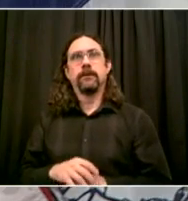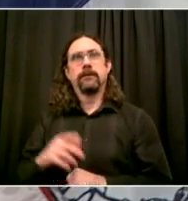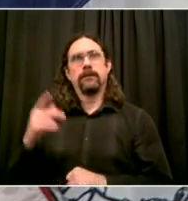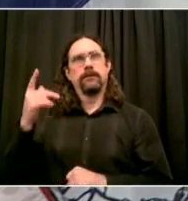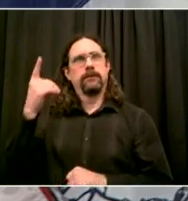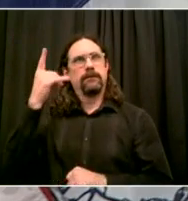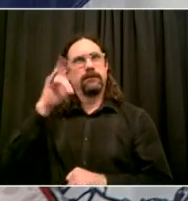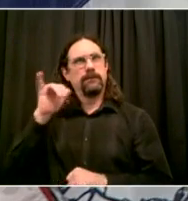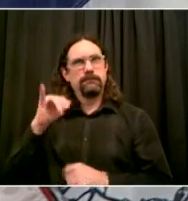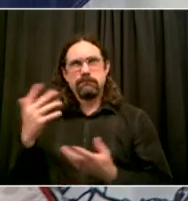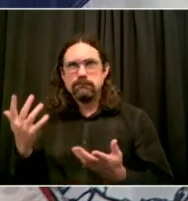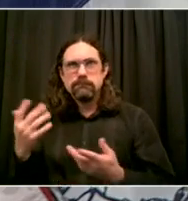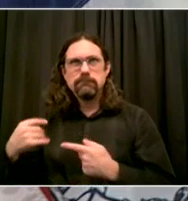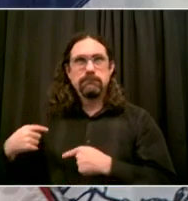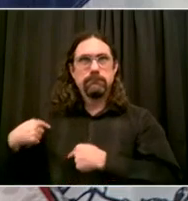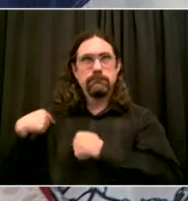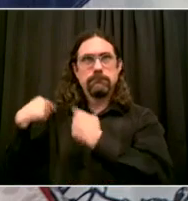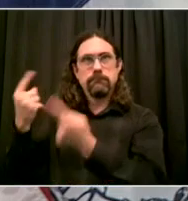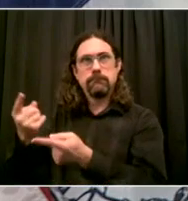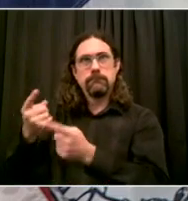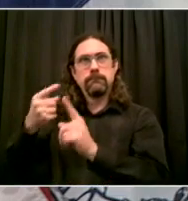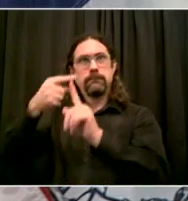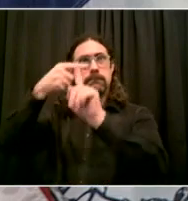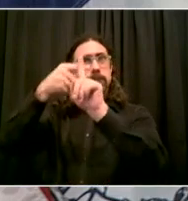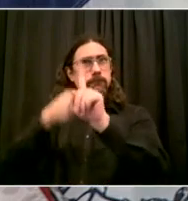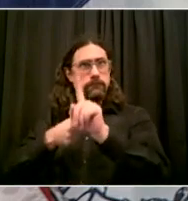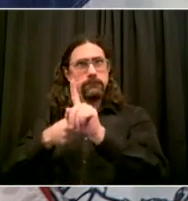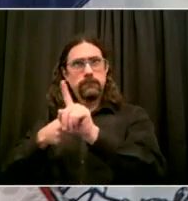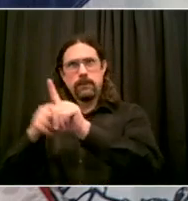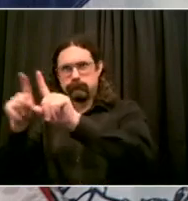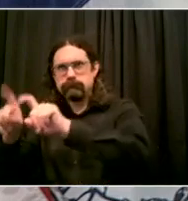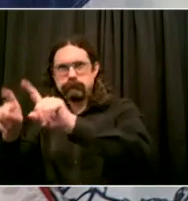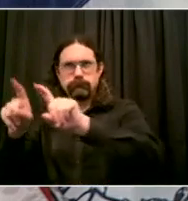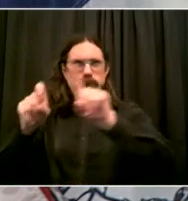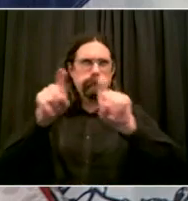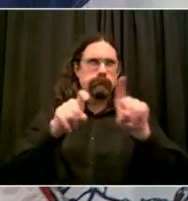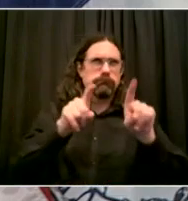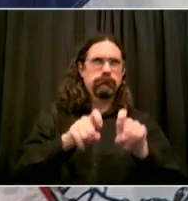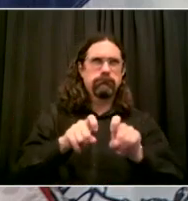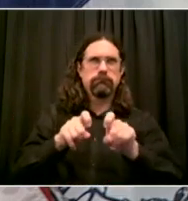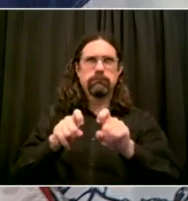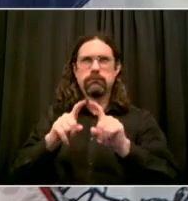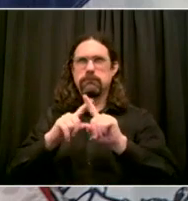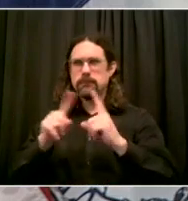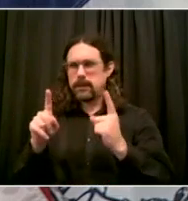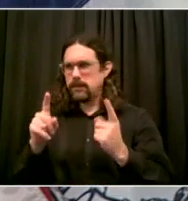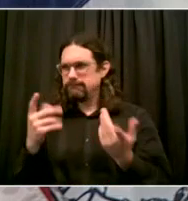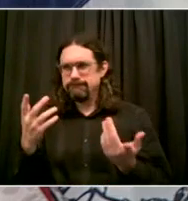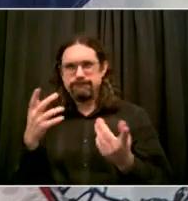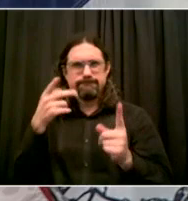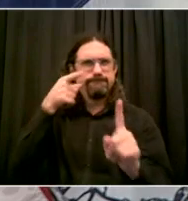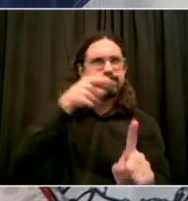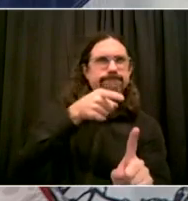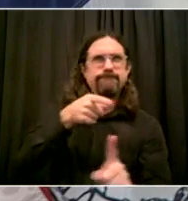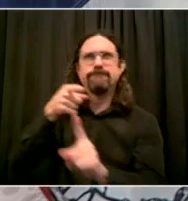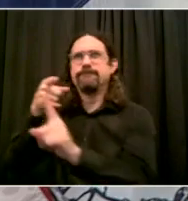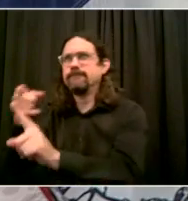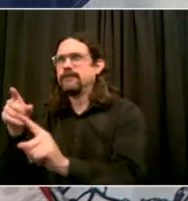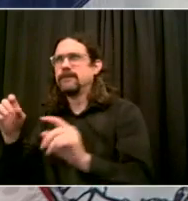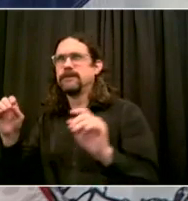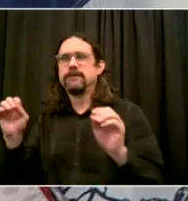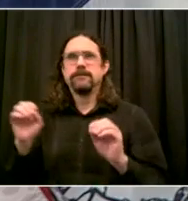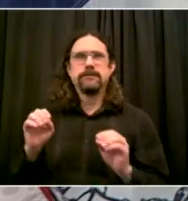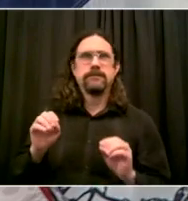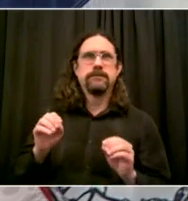of specifics. Are they small family gatherings where people are inviting a couple of friends over indoors and that's where the spread is